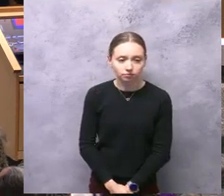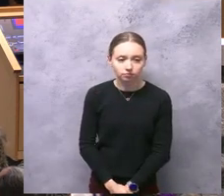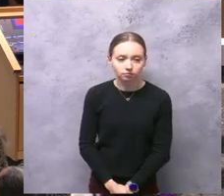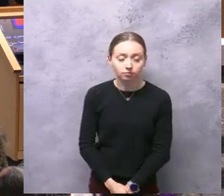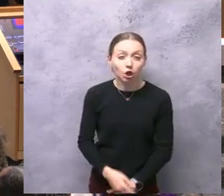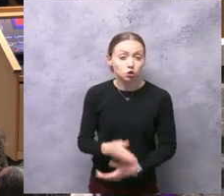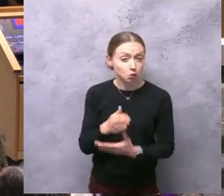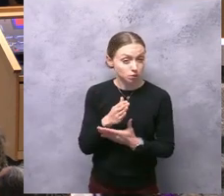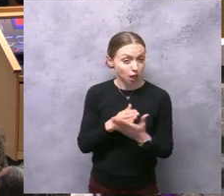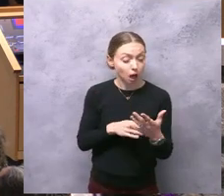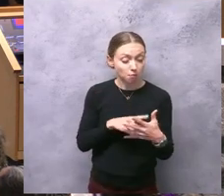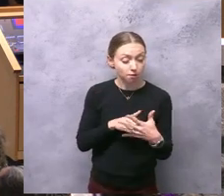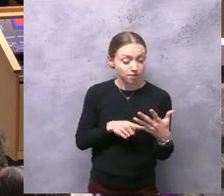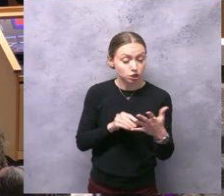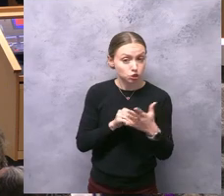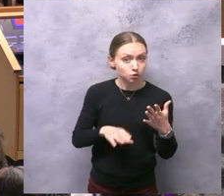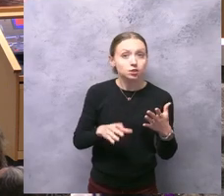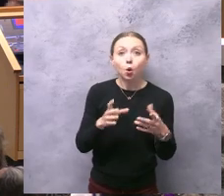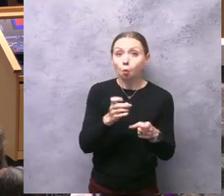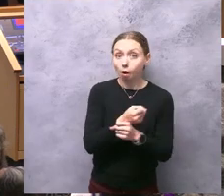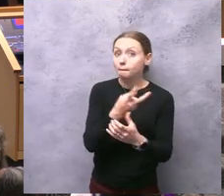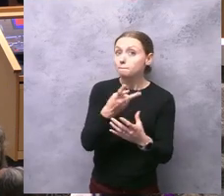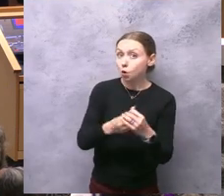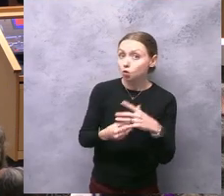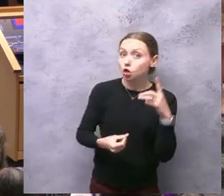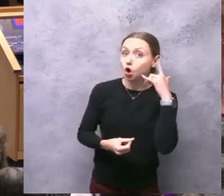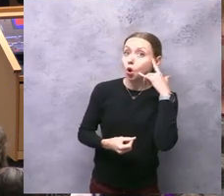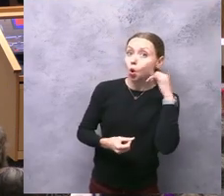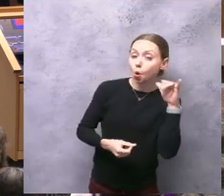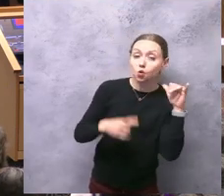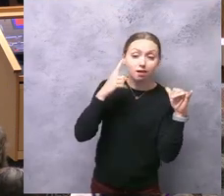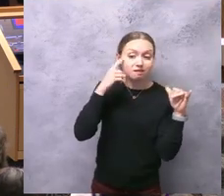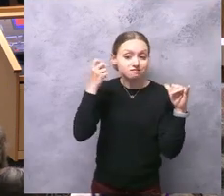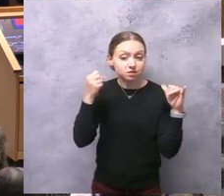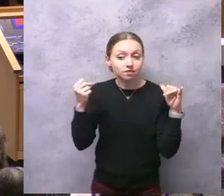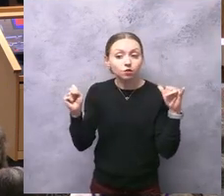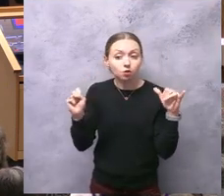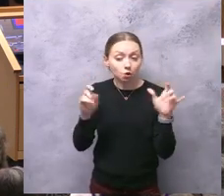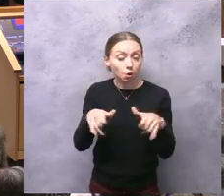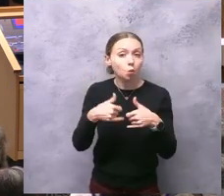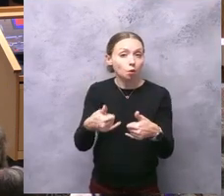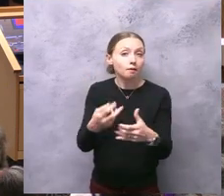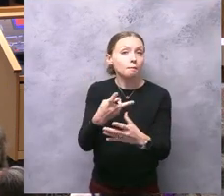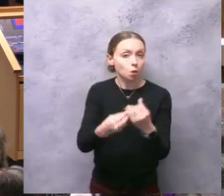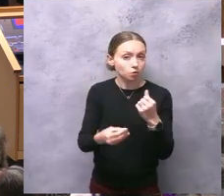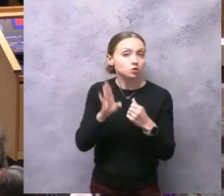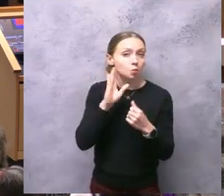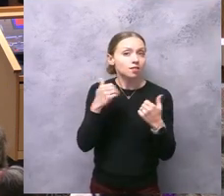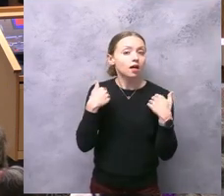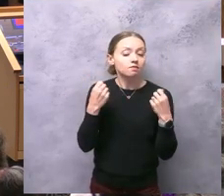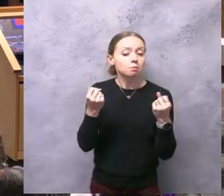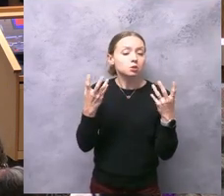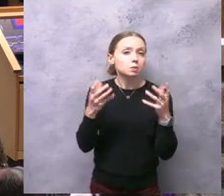of these students won the Gold Award and the Silver Award, so they're getting multiple certificates.